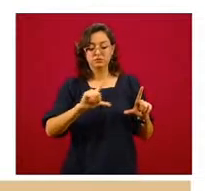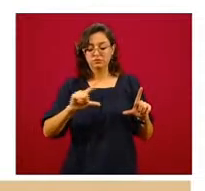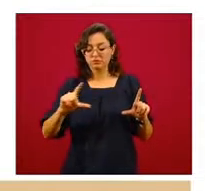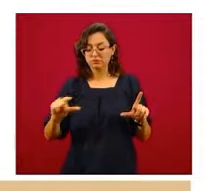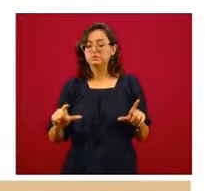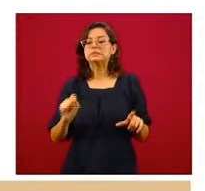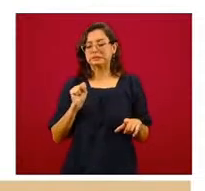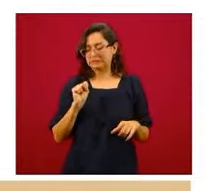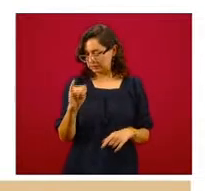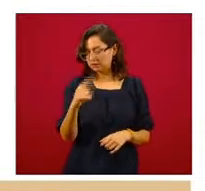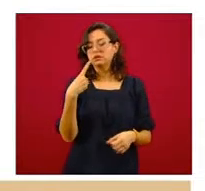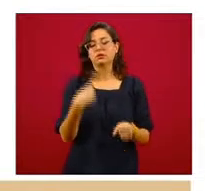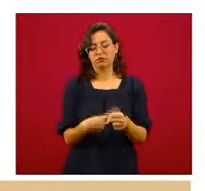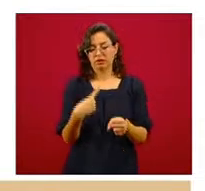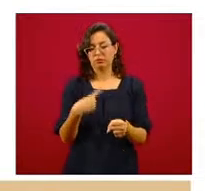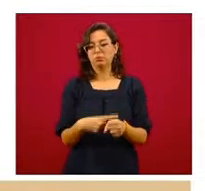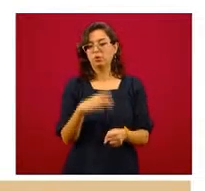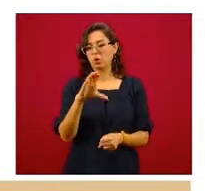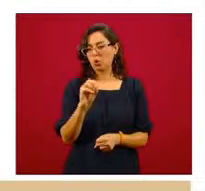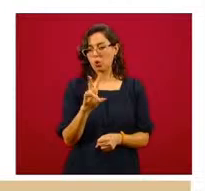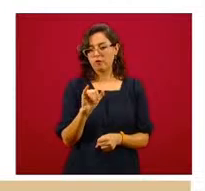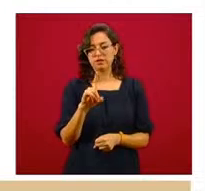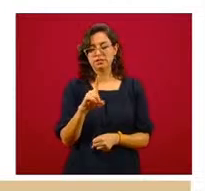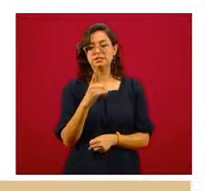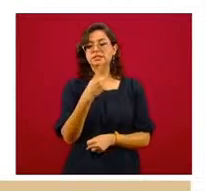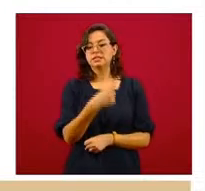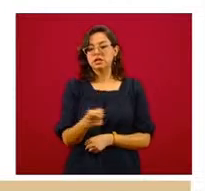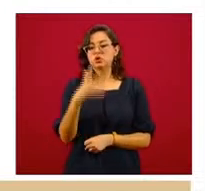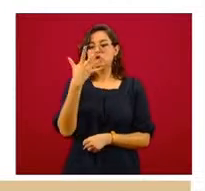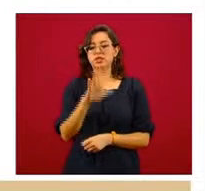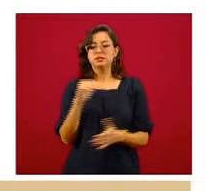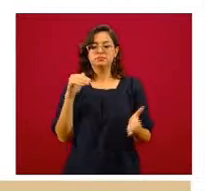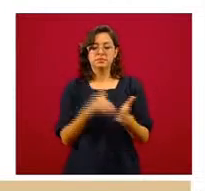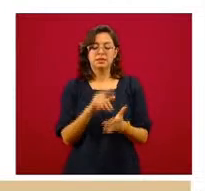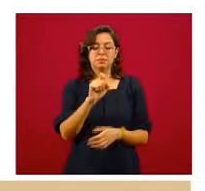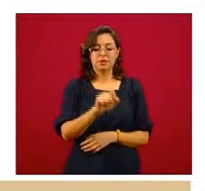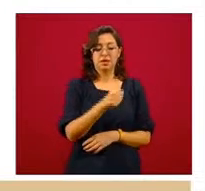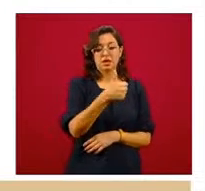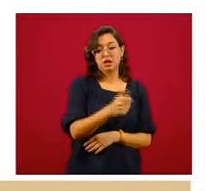In cherry, you will see confirmed cases, the